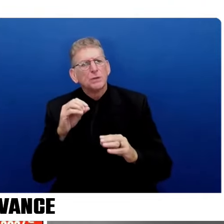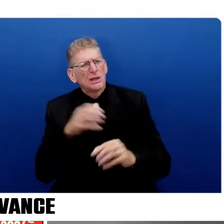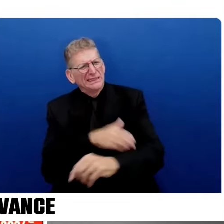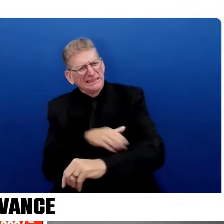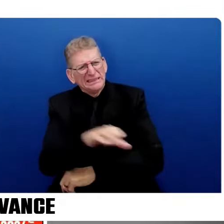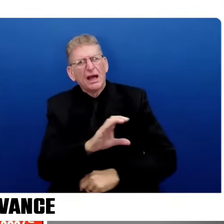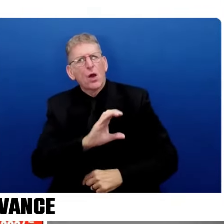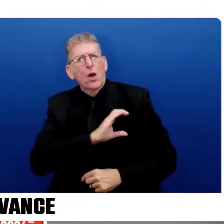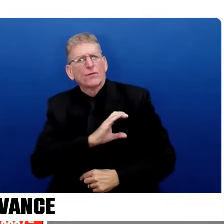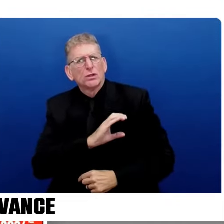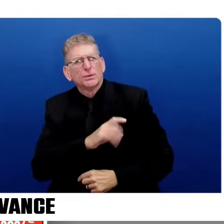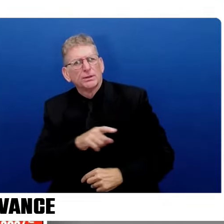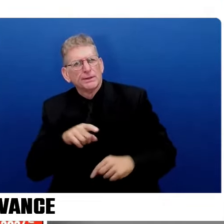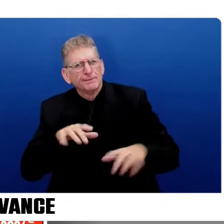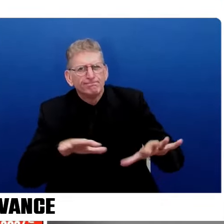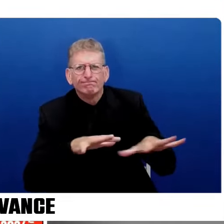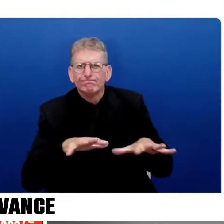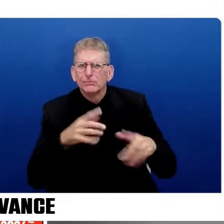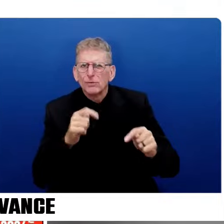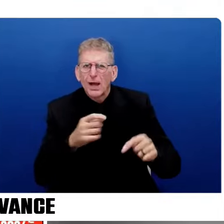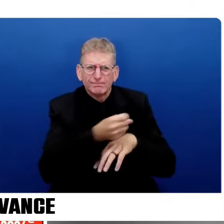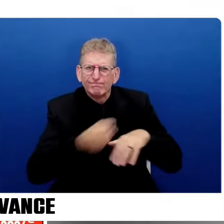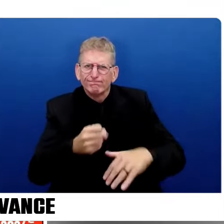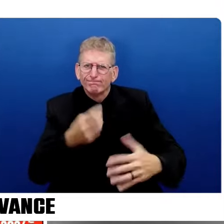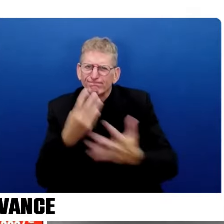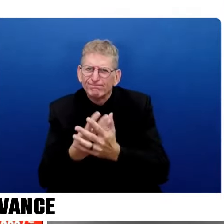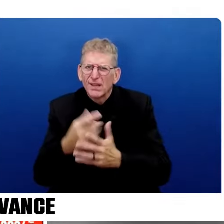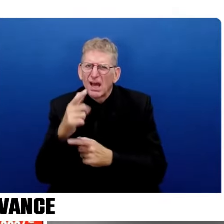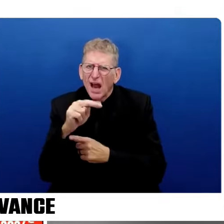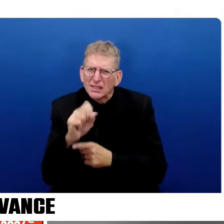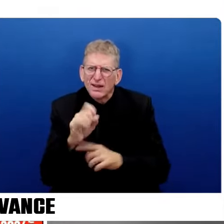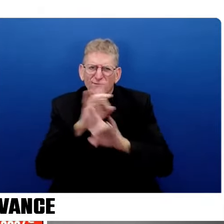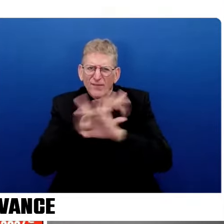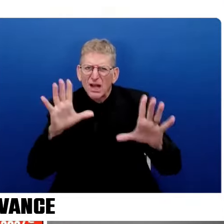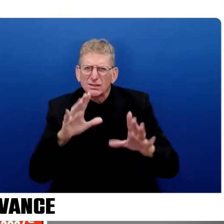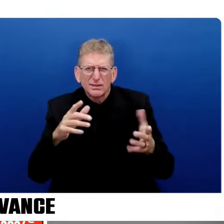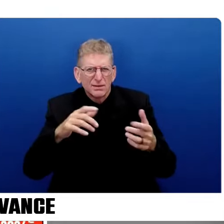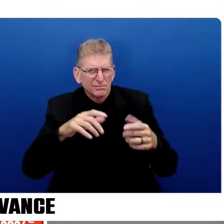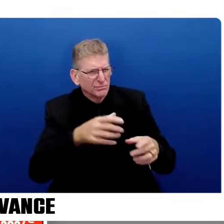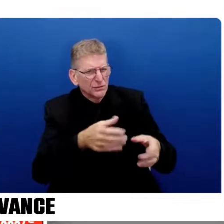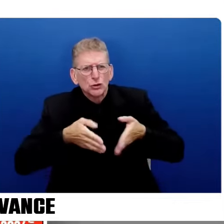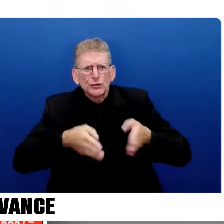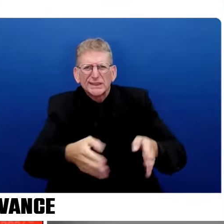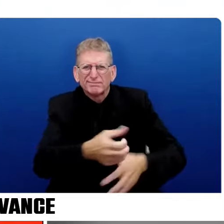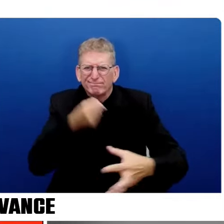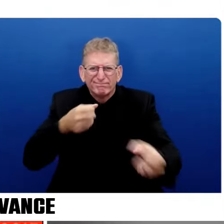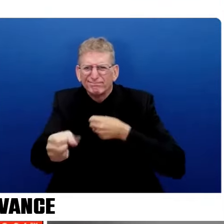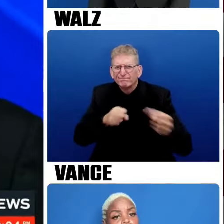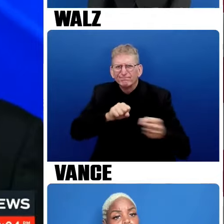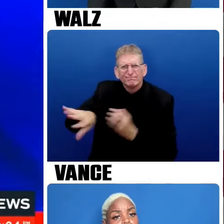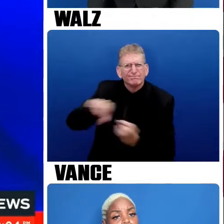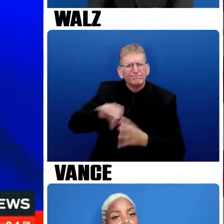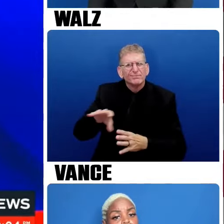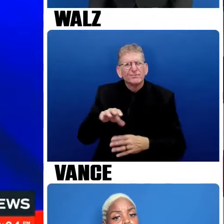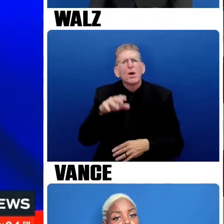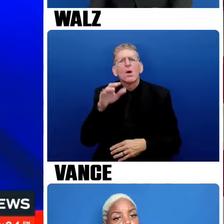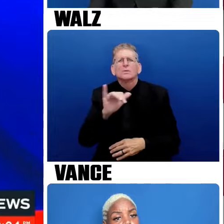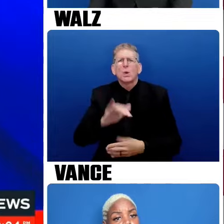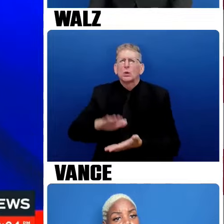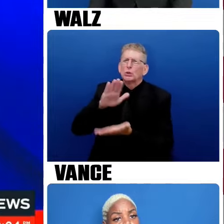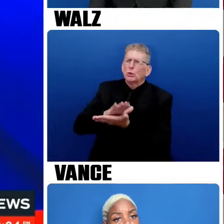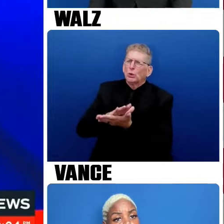whole host of things that we can do here, but I do think at our schools we've got to talk about more security. Senator, thank you. Governor, you previously opposed an assault